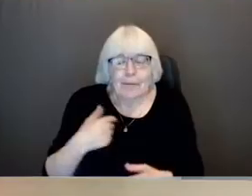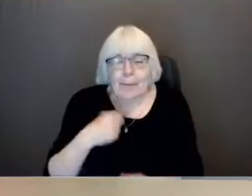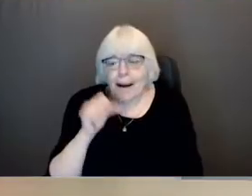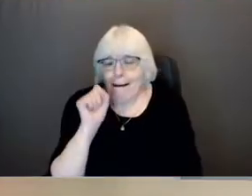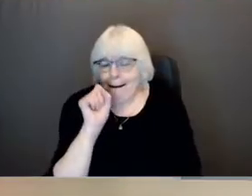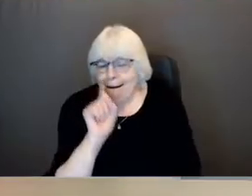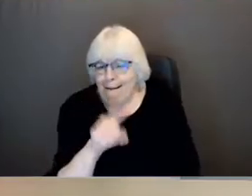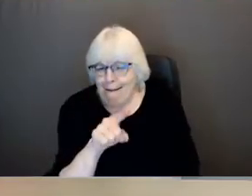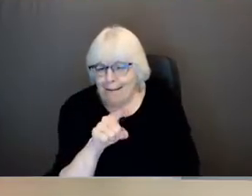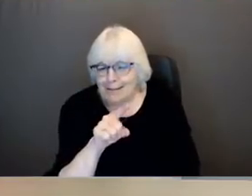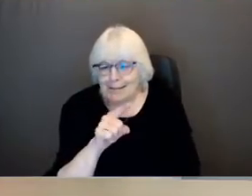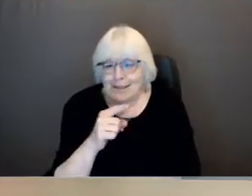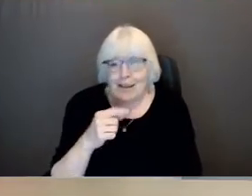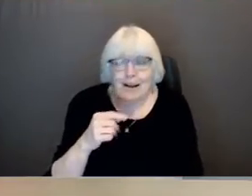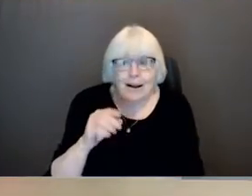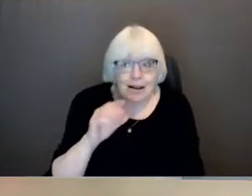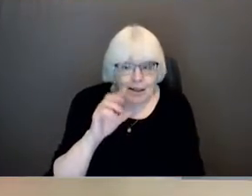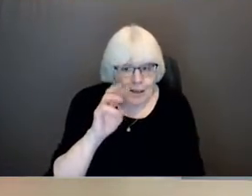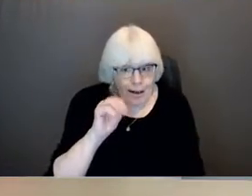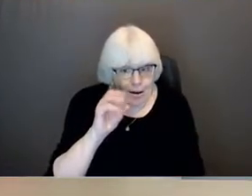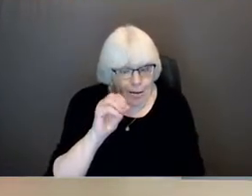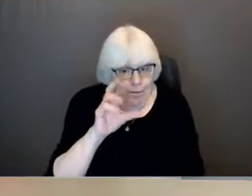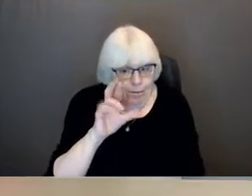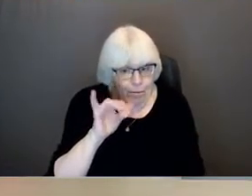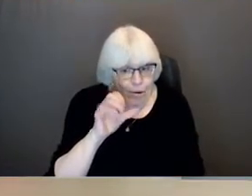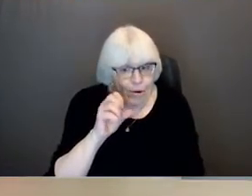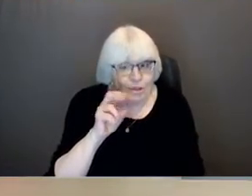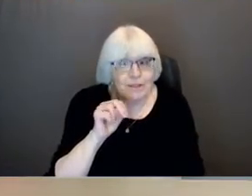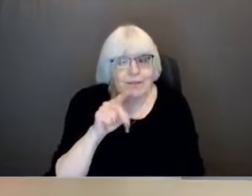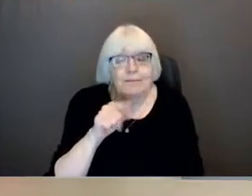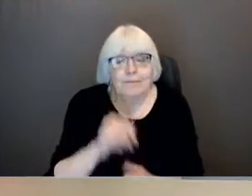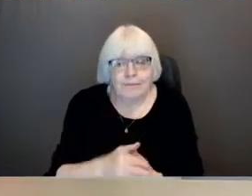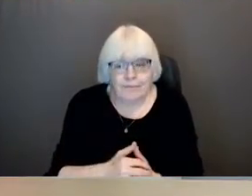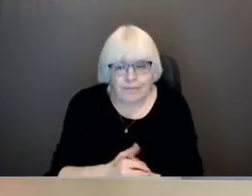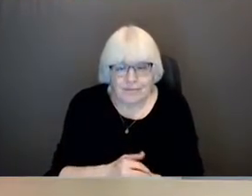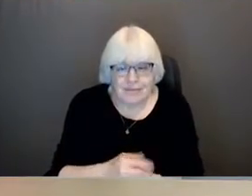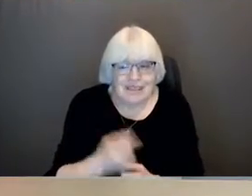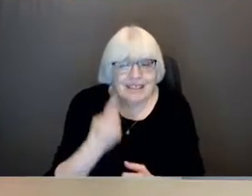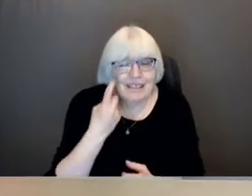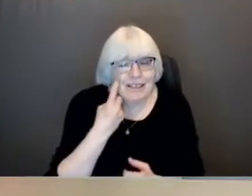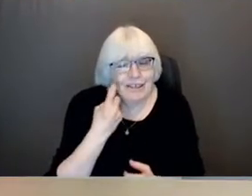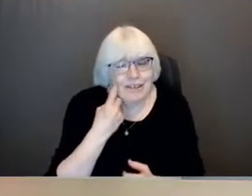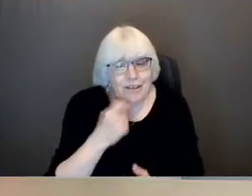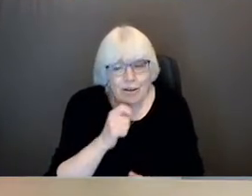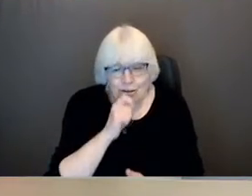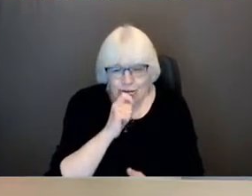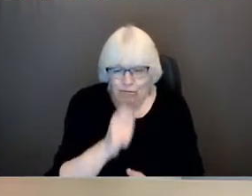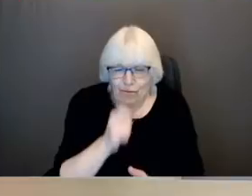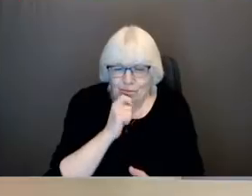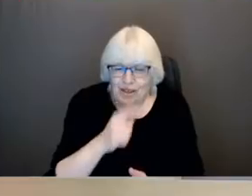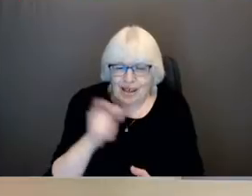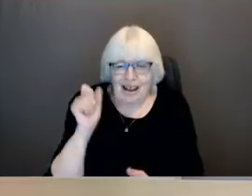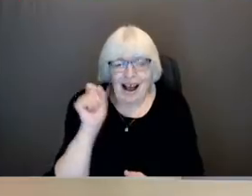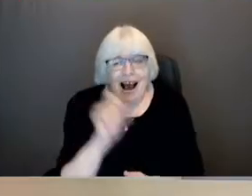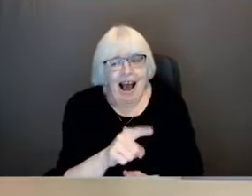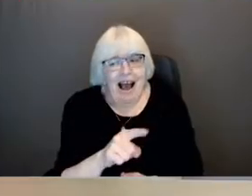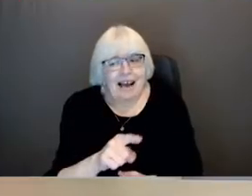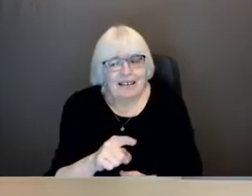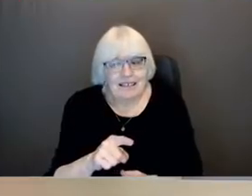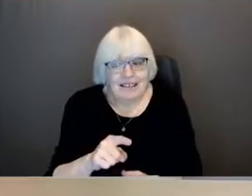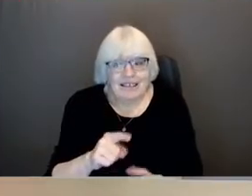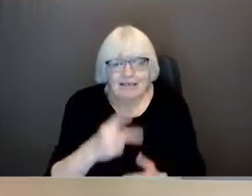following from Louise's question about modeling, I think yesterday Dr. Garden from Health PEI had mentioned